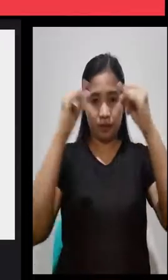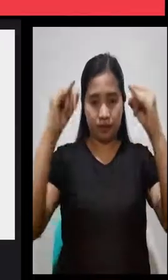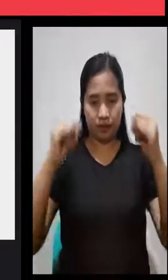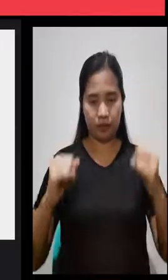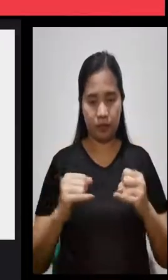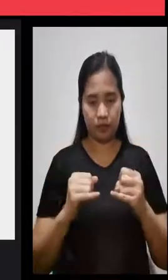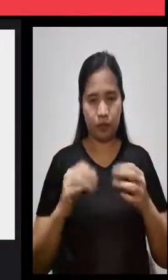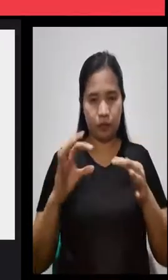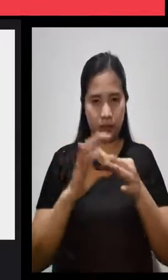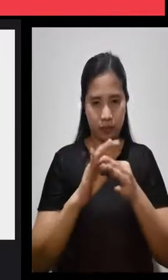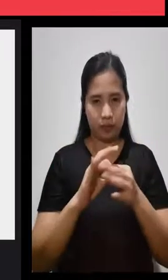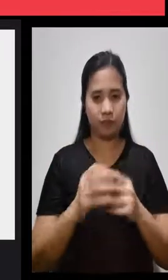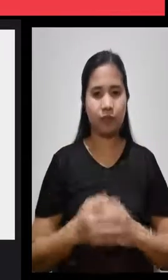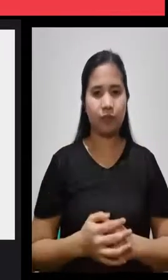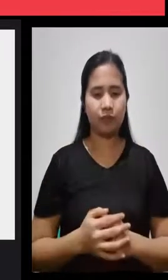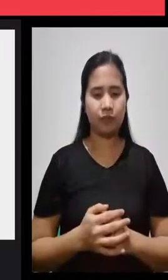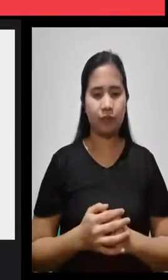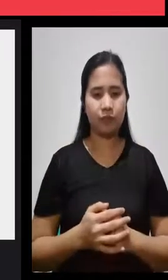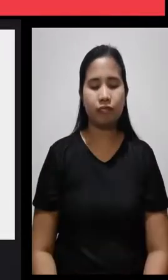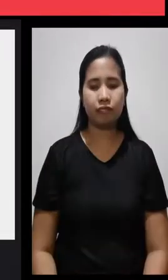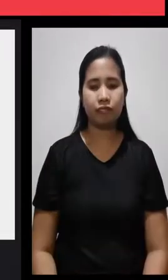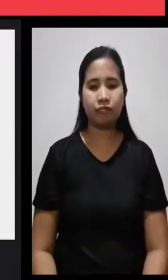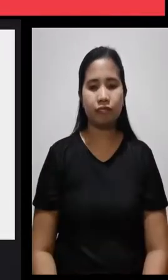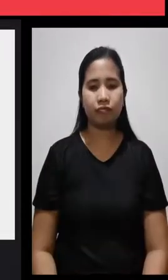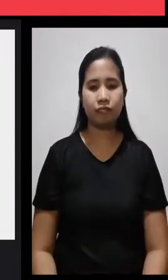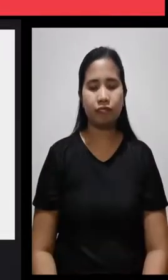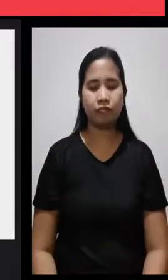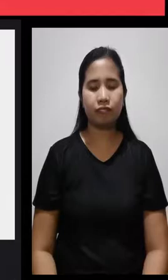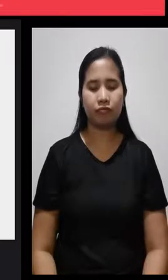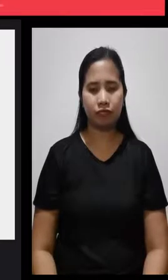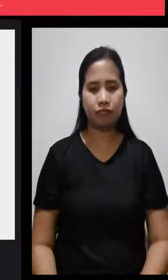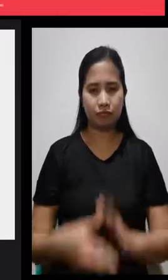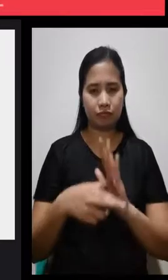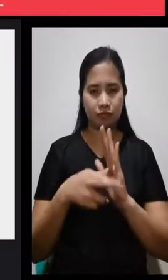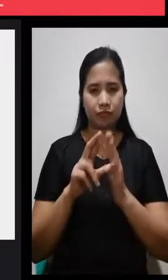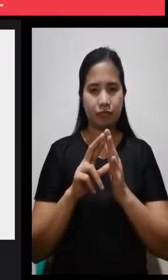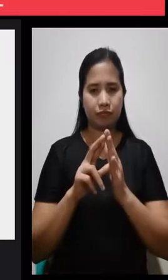Let us recall our previous topic. Are you ready?